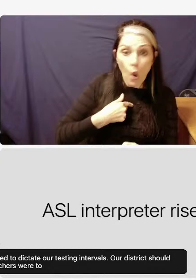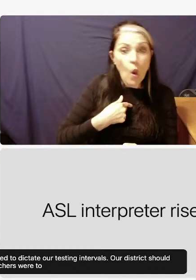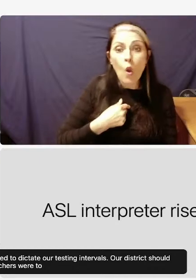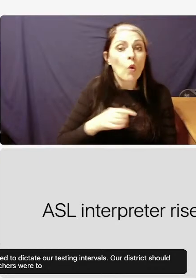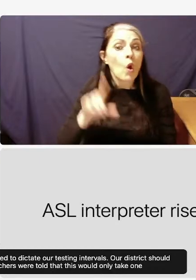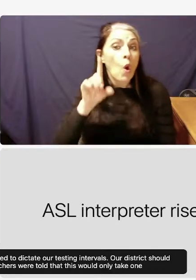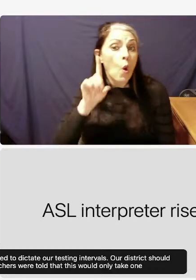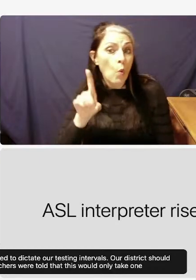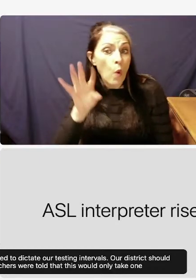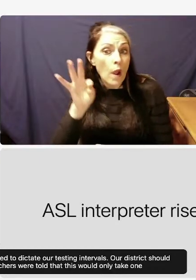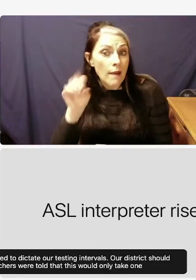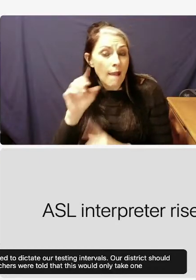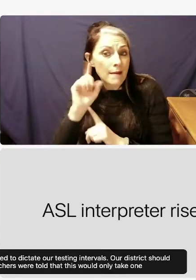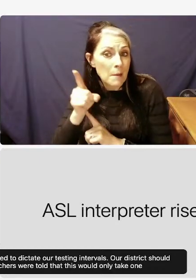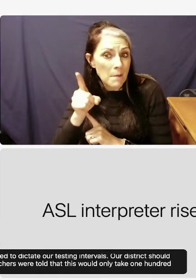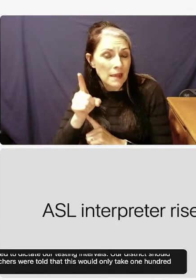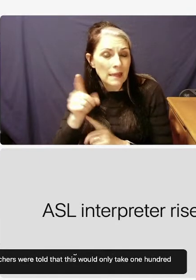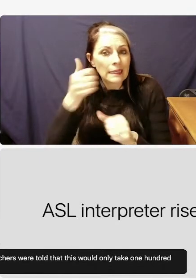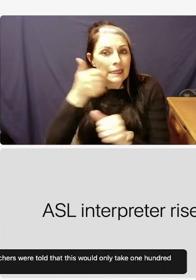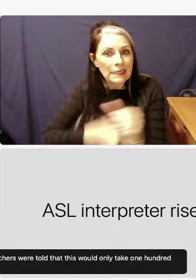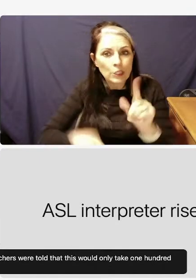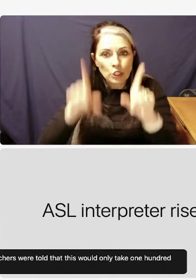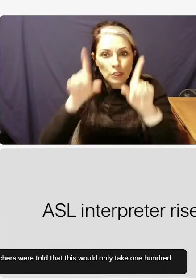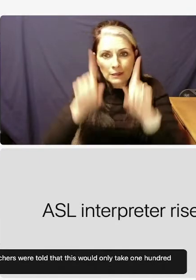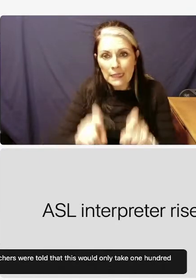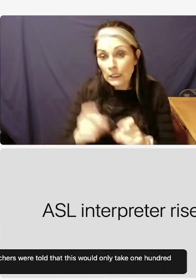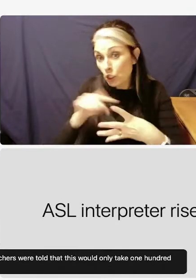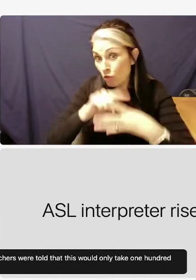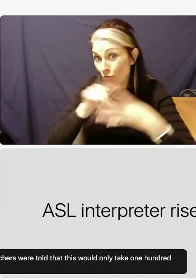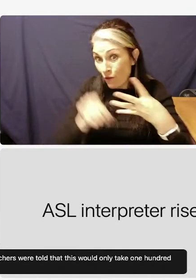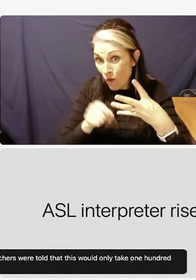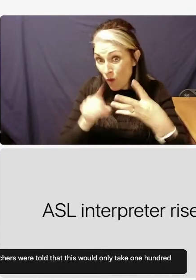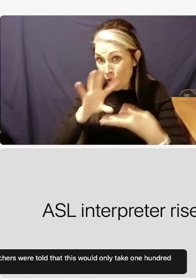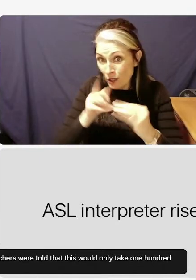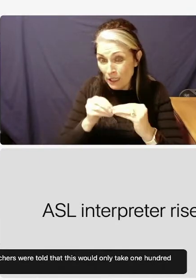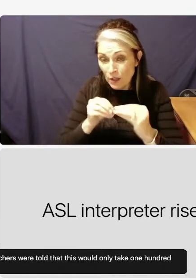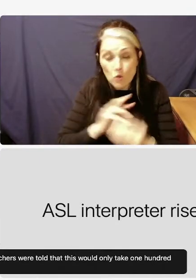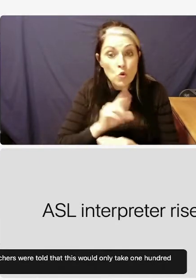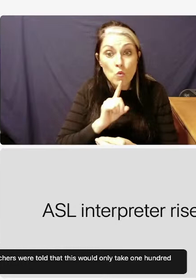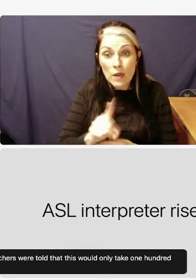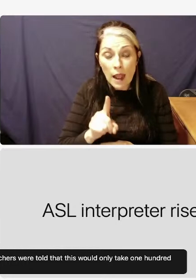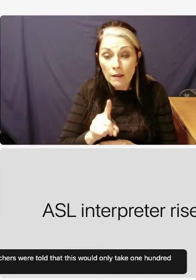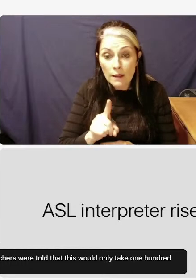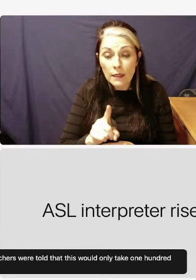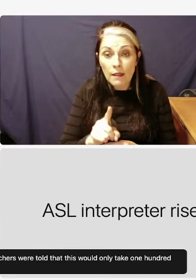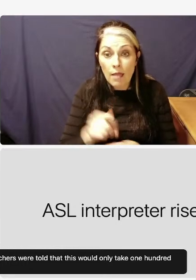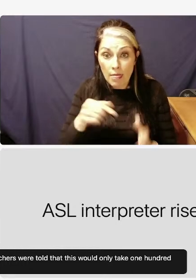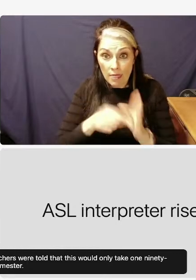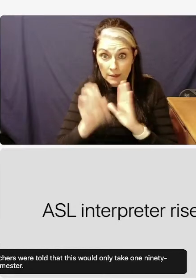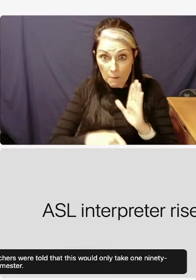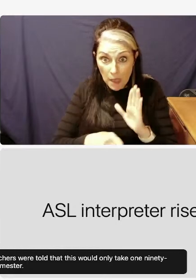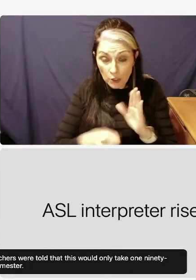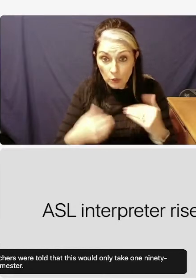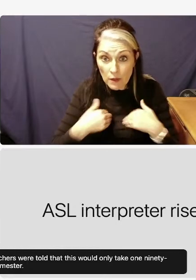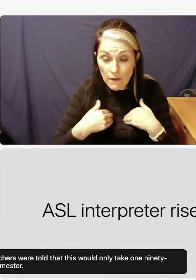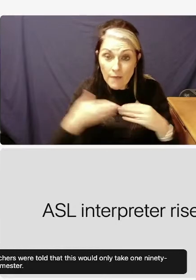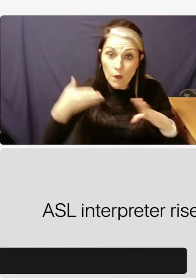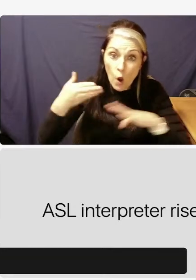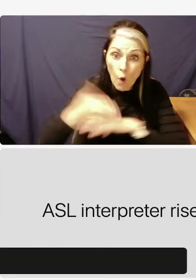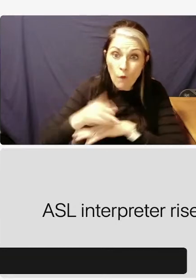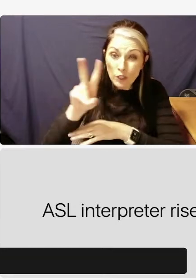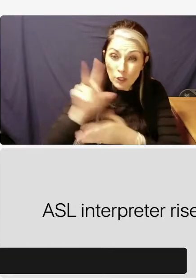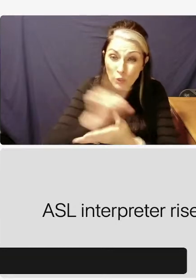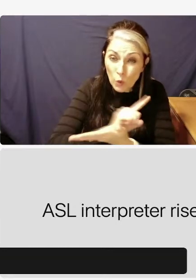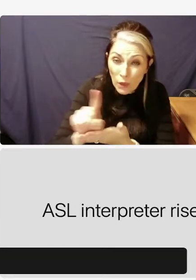90-minute session per test and there are four tests altogether but in reality this semester we have taken over two weeks of